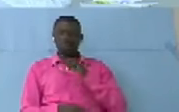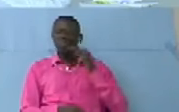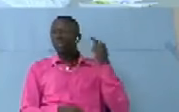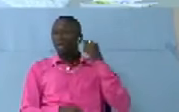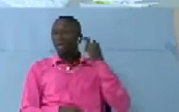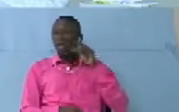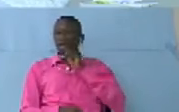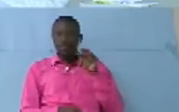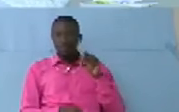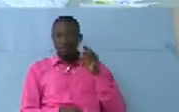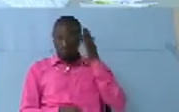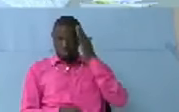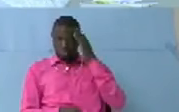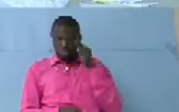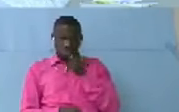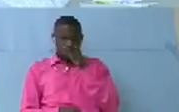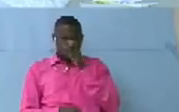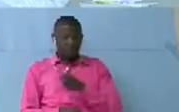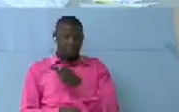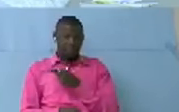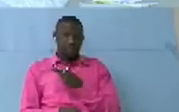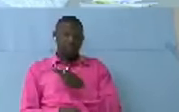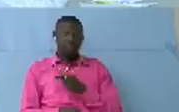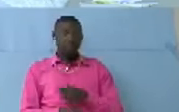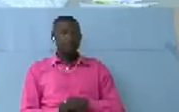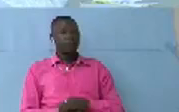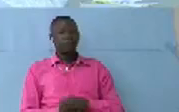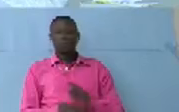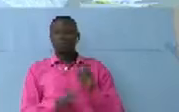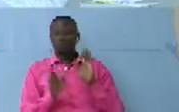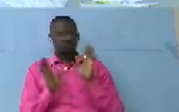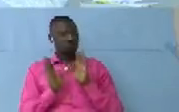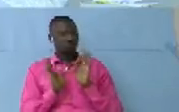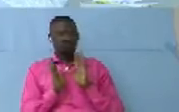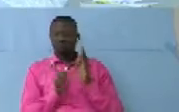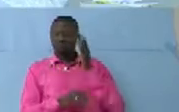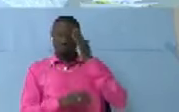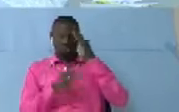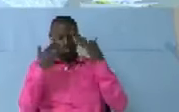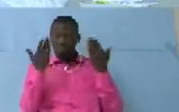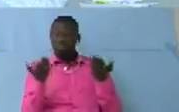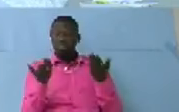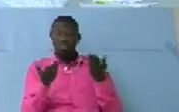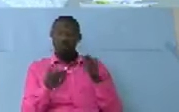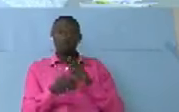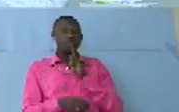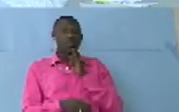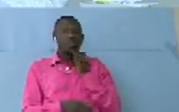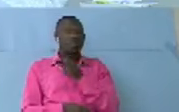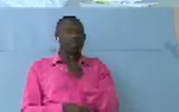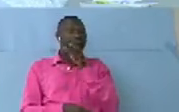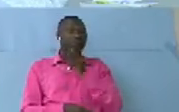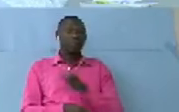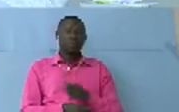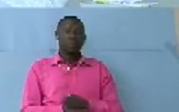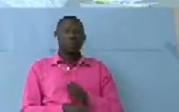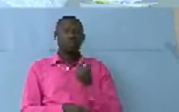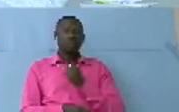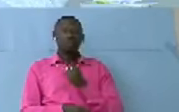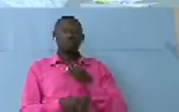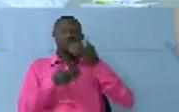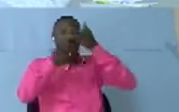Yalo no mari mujimali chilum jani ba tomoila. Hani malong jamalong. No, I did not know who he was. Because anya